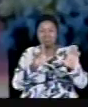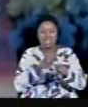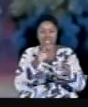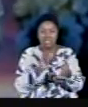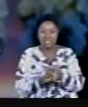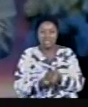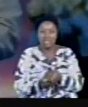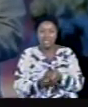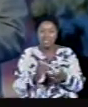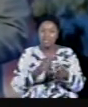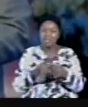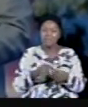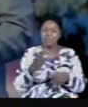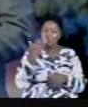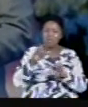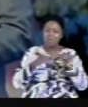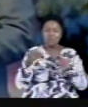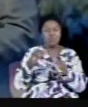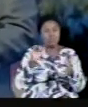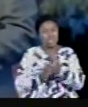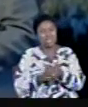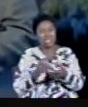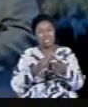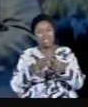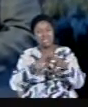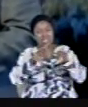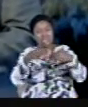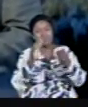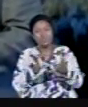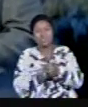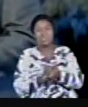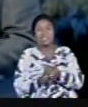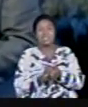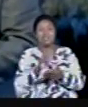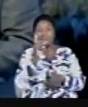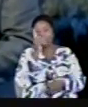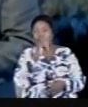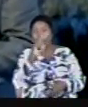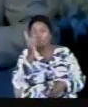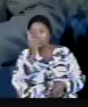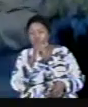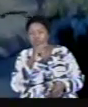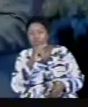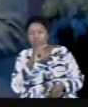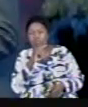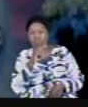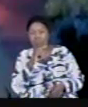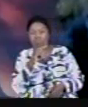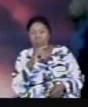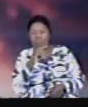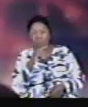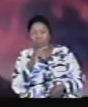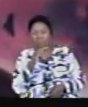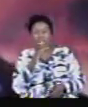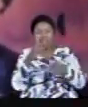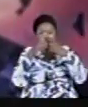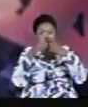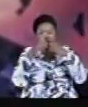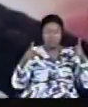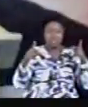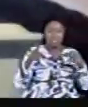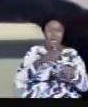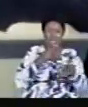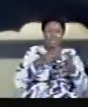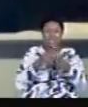that? And they give you the fake counterfeit. And you don't have the